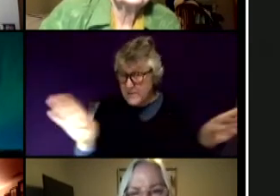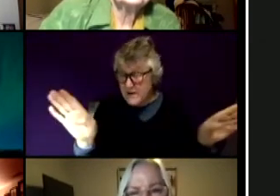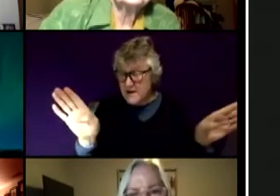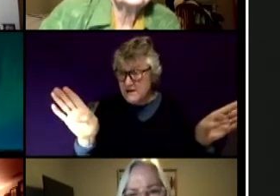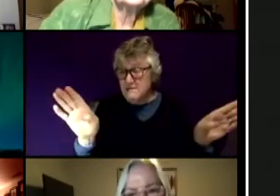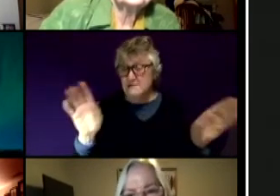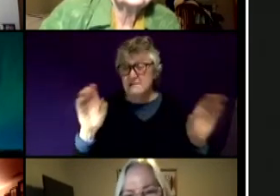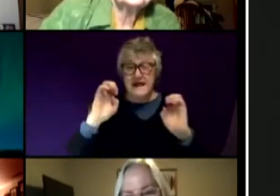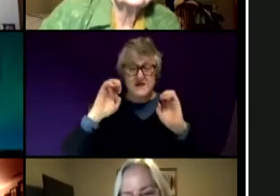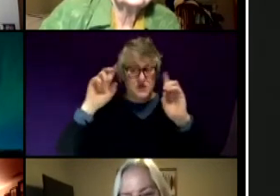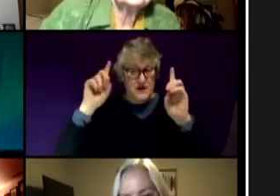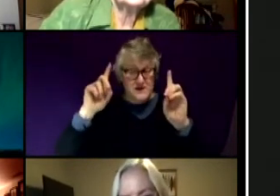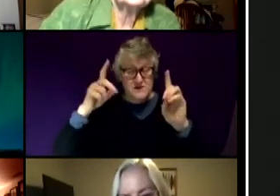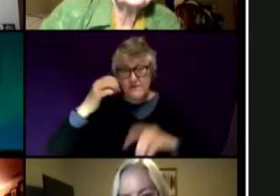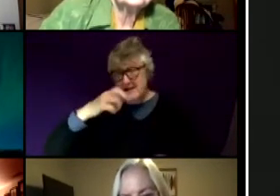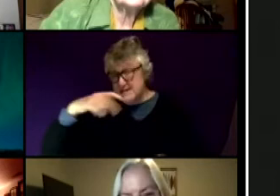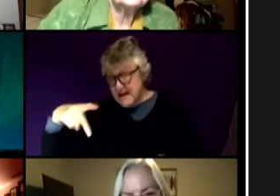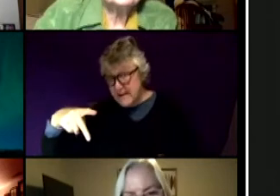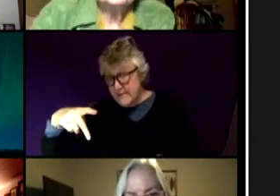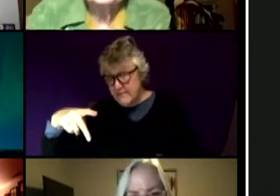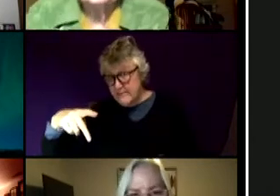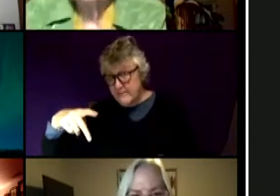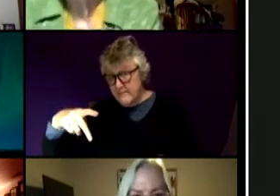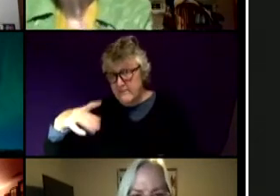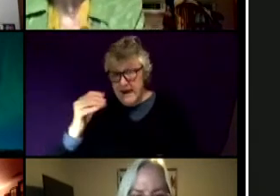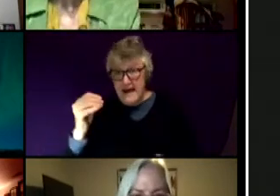and community comment.